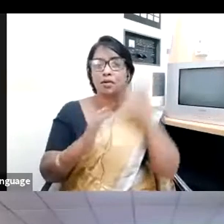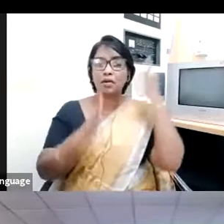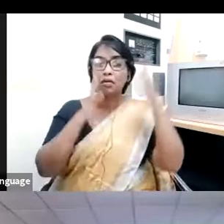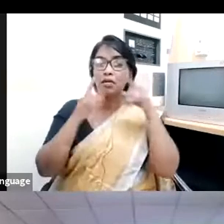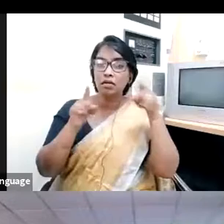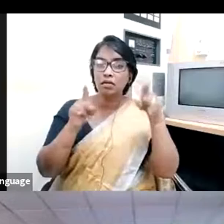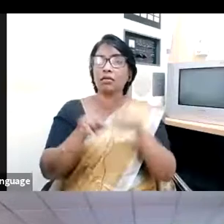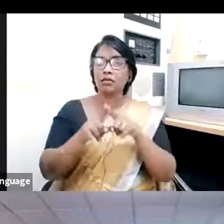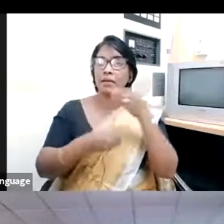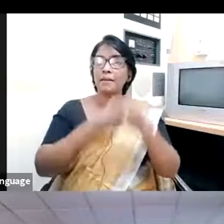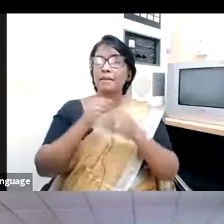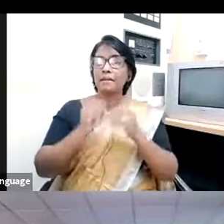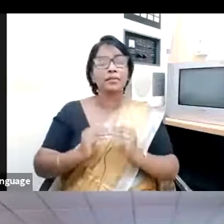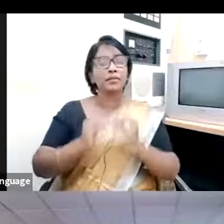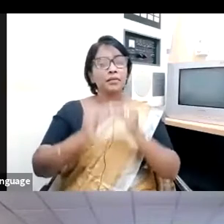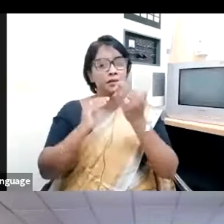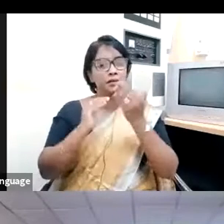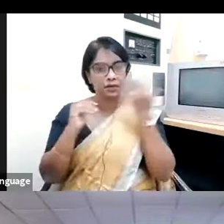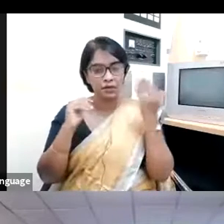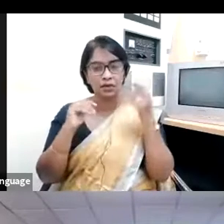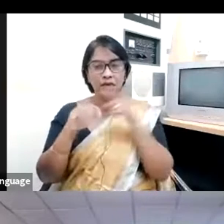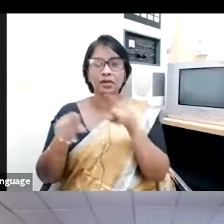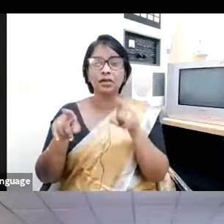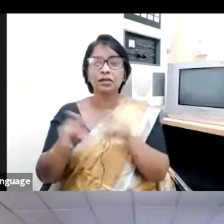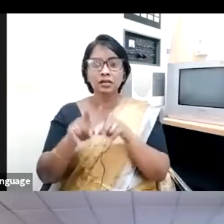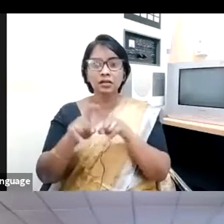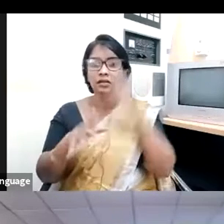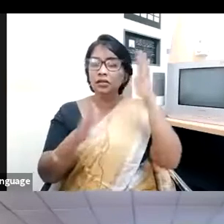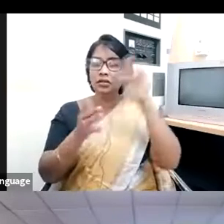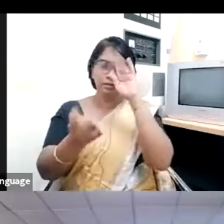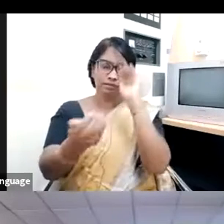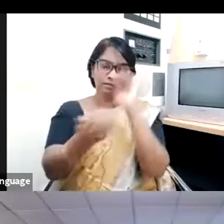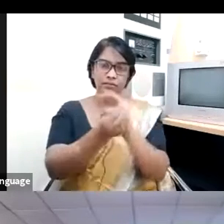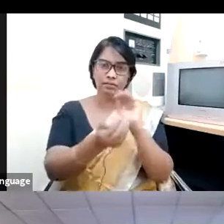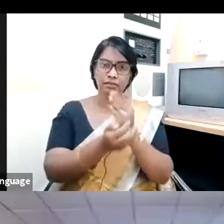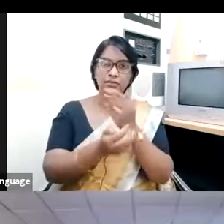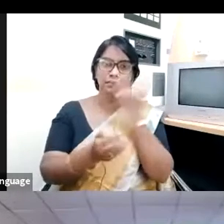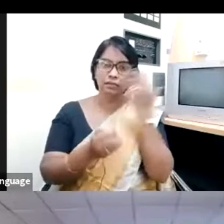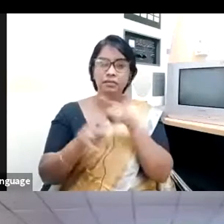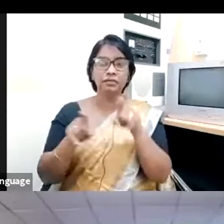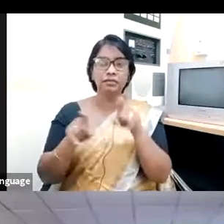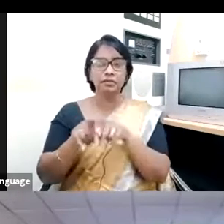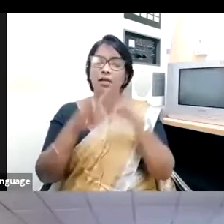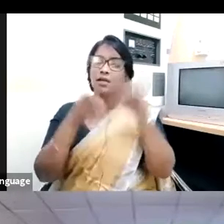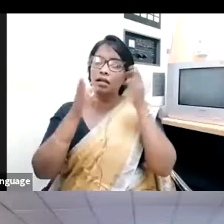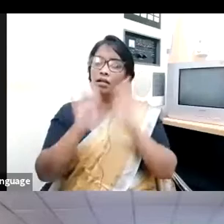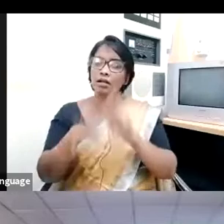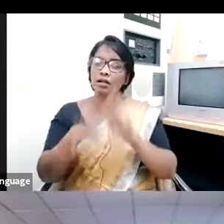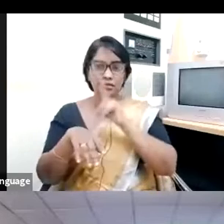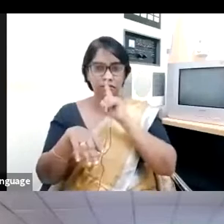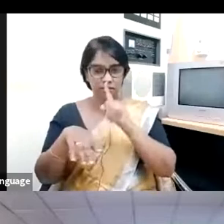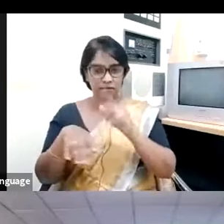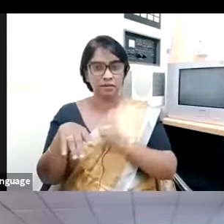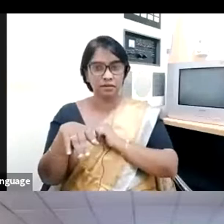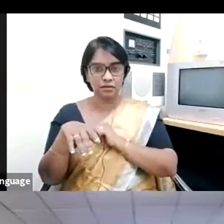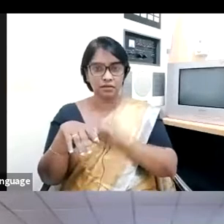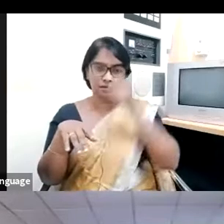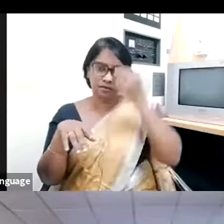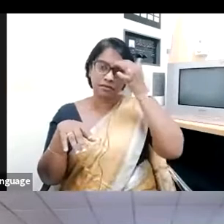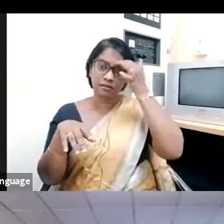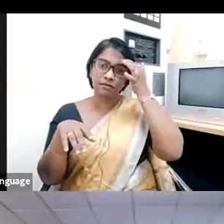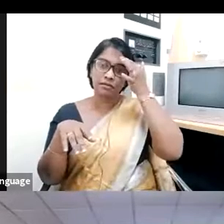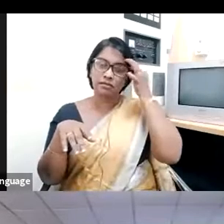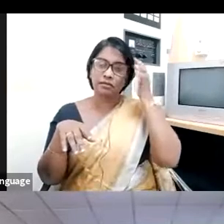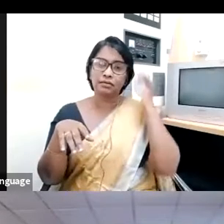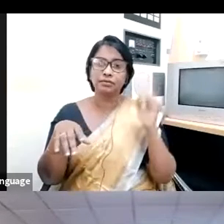to secure the planet, do that. Lastly, I want to say that the last point I want to leave with all of you as we